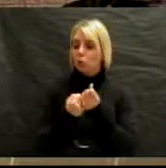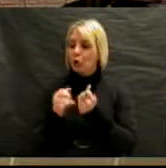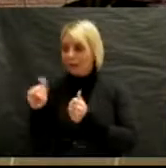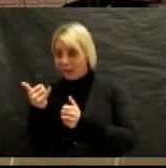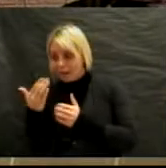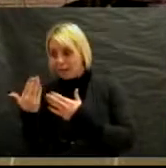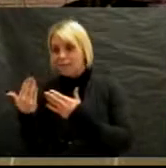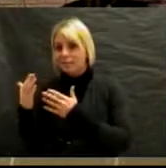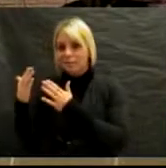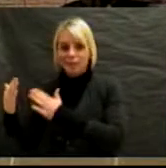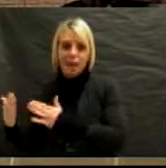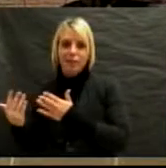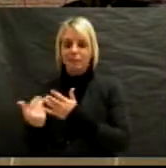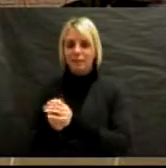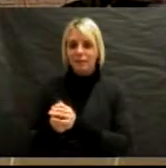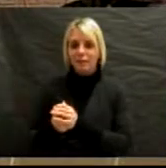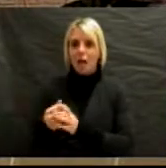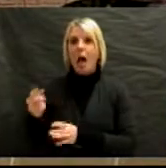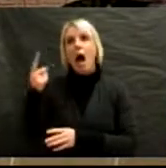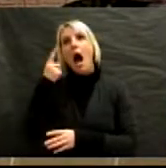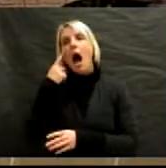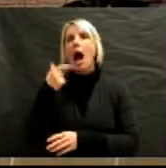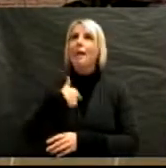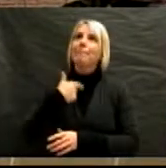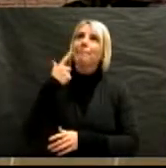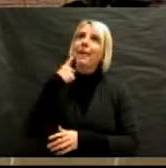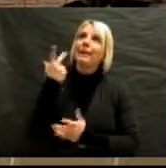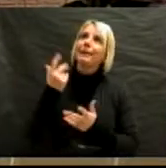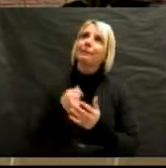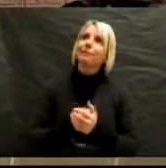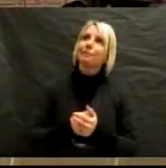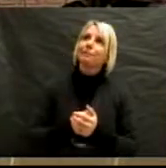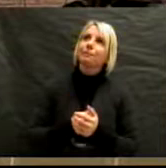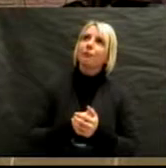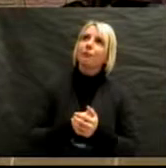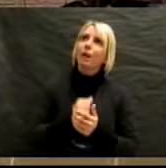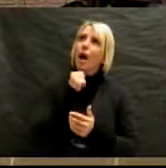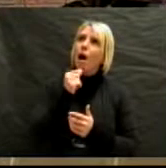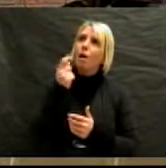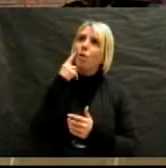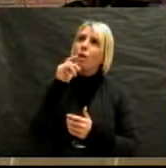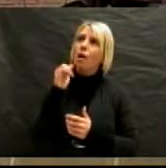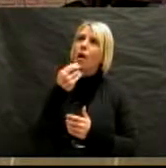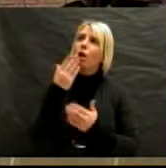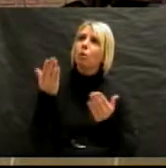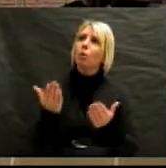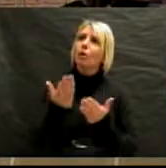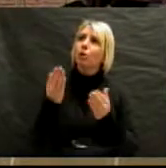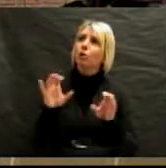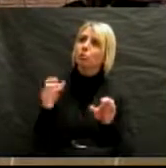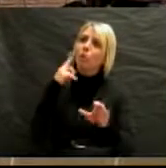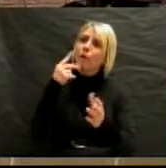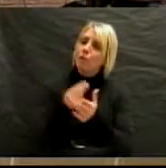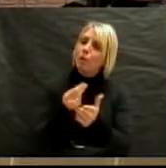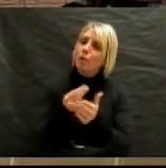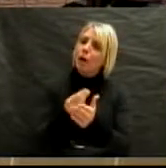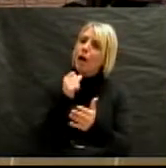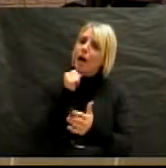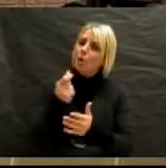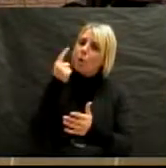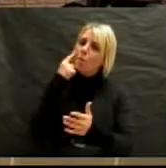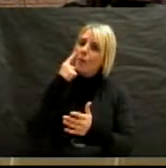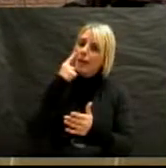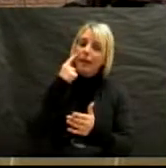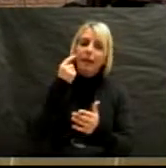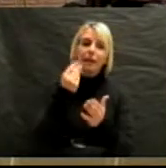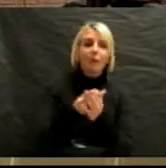I don't think anybody on this board at this moment is doing it for the money. I don't think a salary, whether or not it's $250 or $300 for most of us at this meeting right